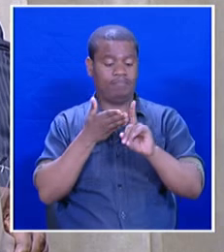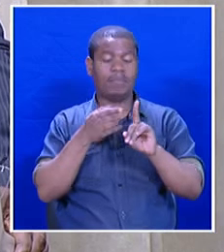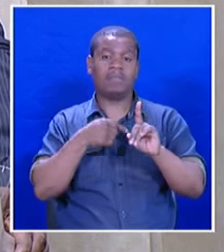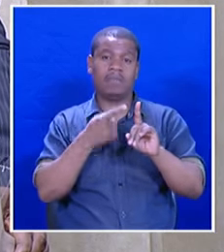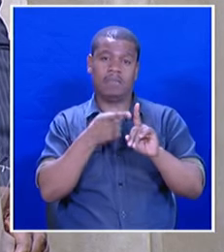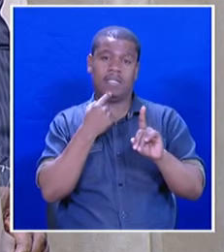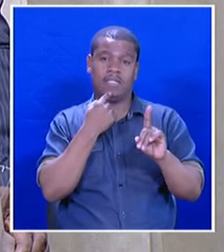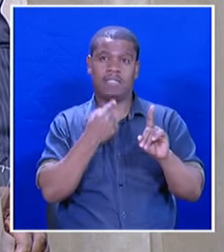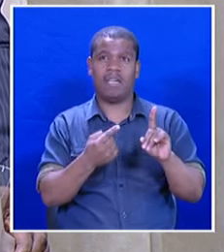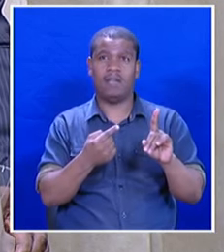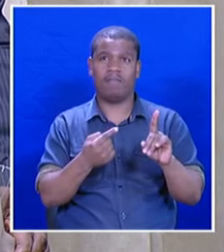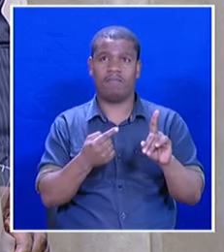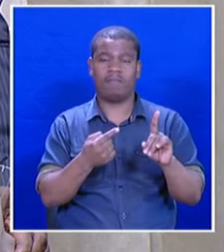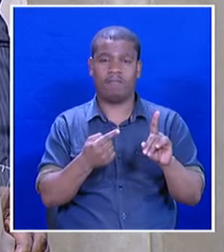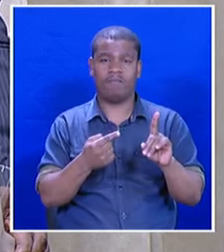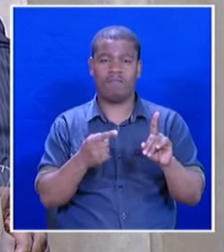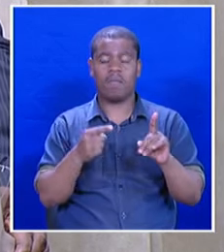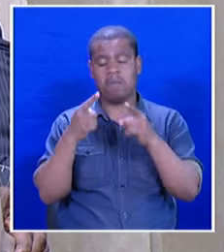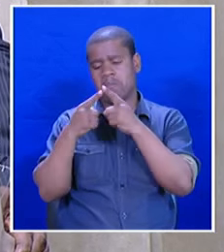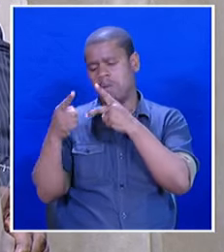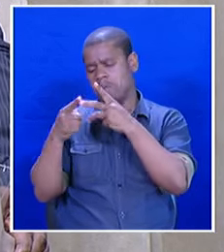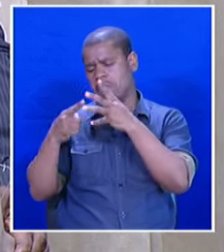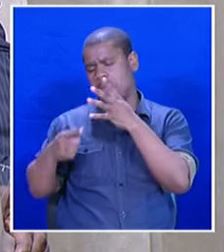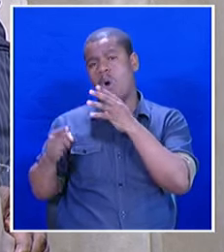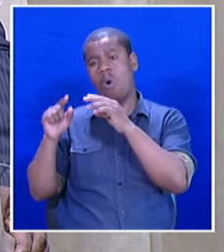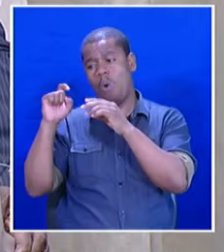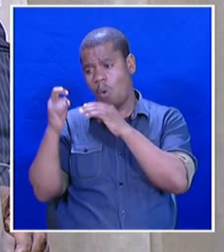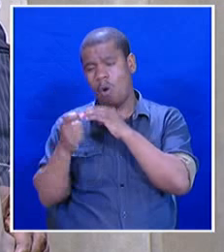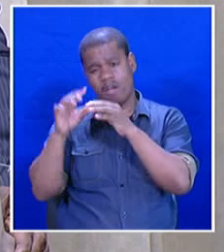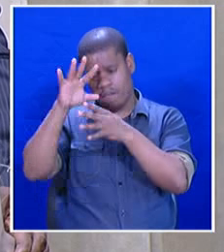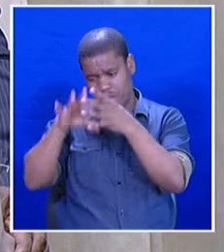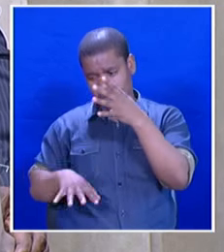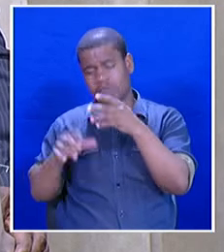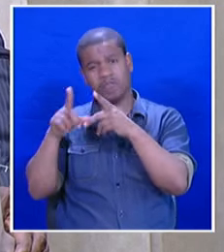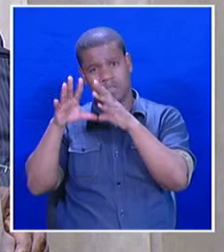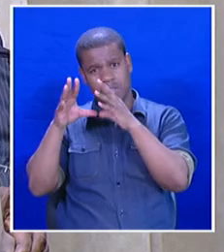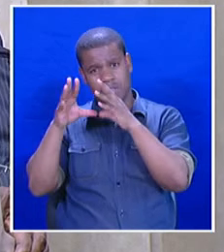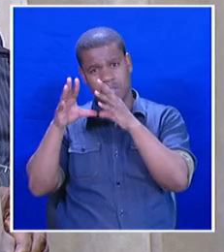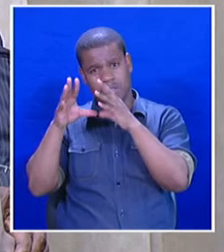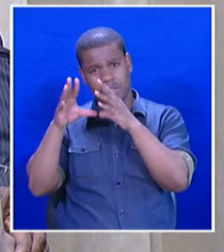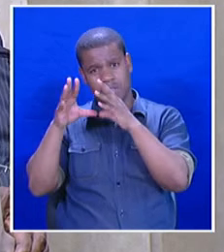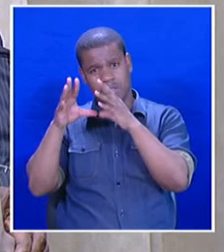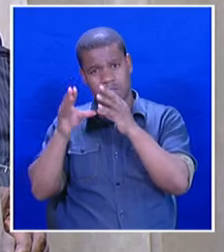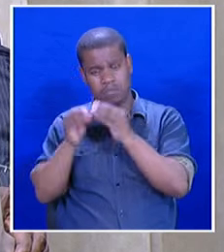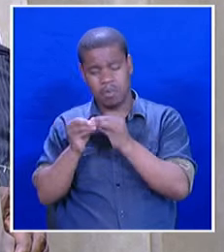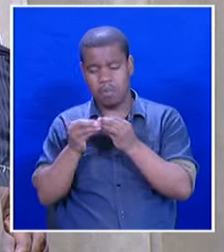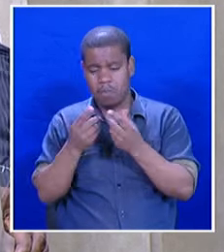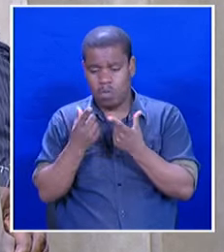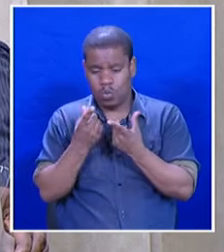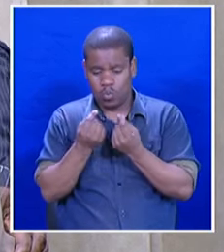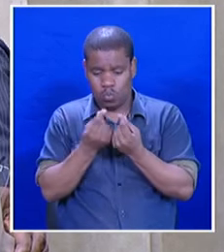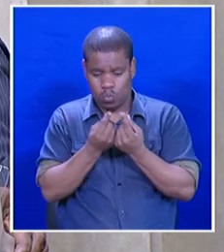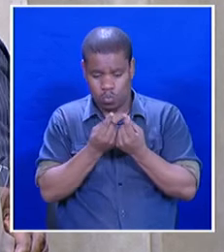all these things that are being done with regard to nuclear energy are going to be done in an open